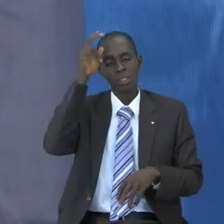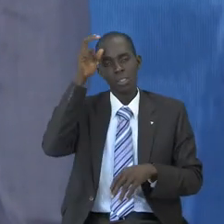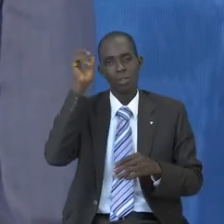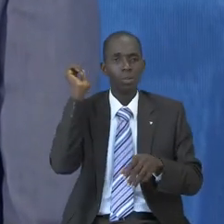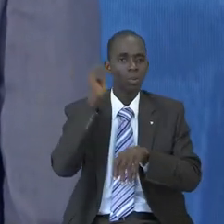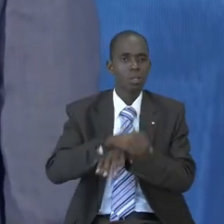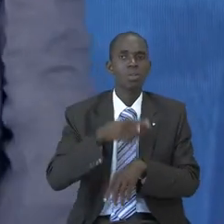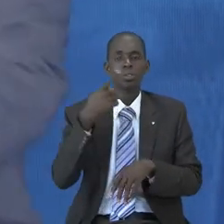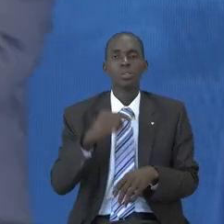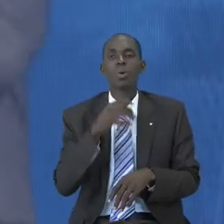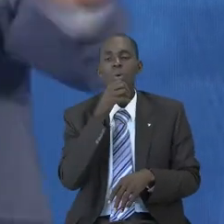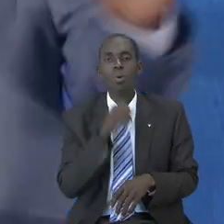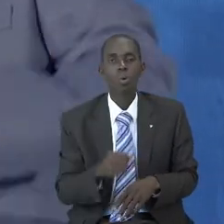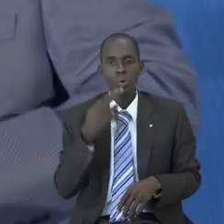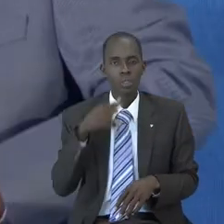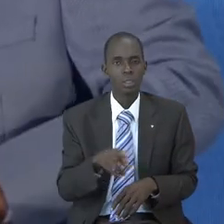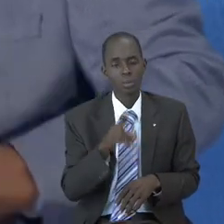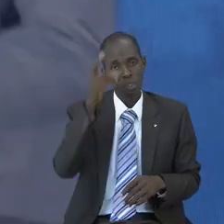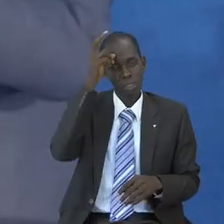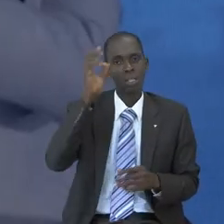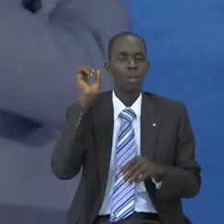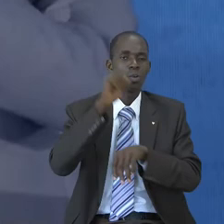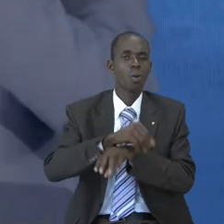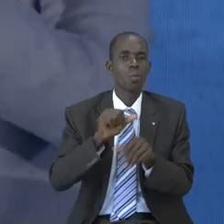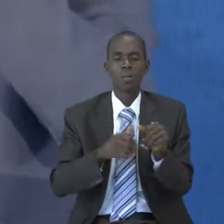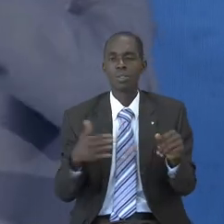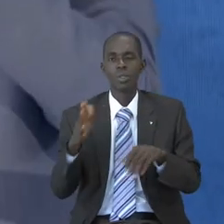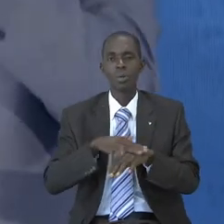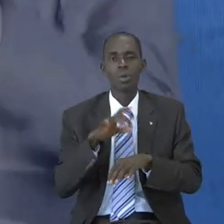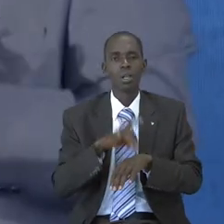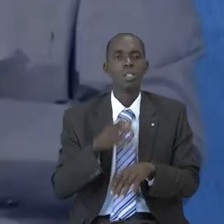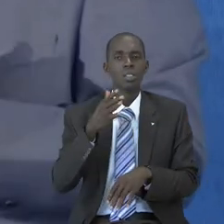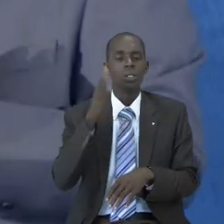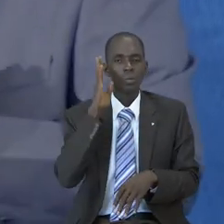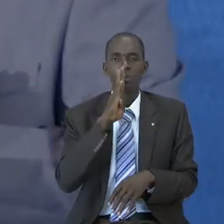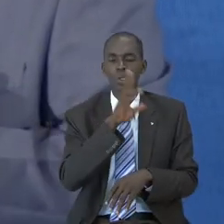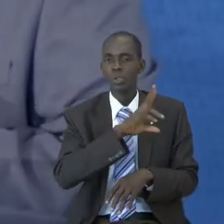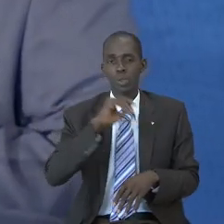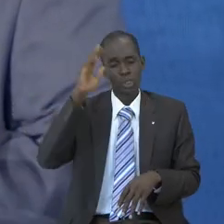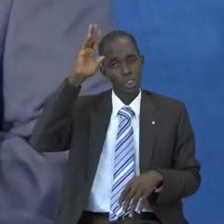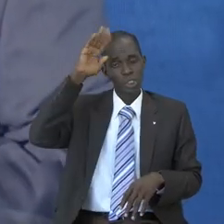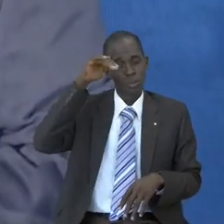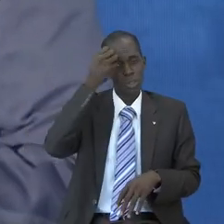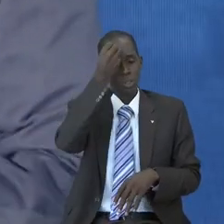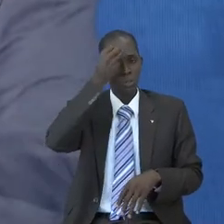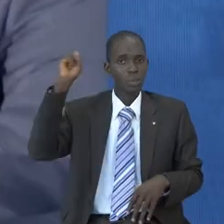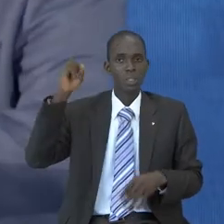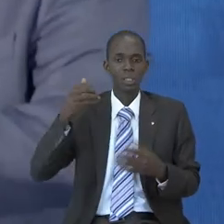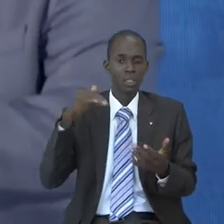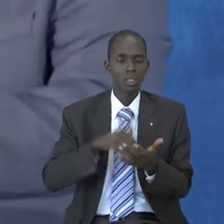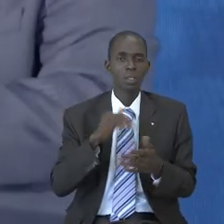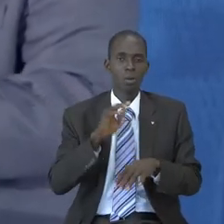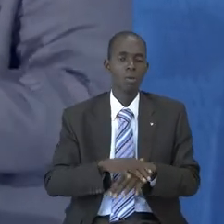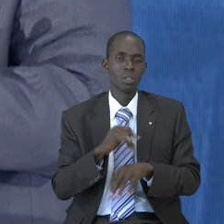overcome the old serpent, he has overcome everything on earth. There will be no rebellion again on the face of the